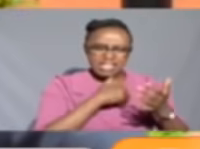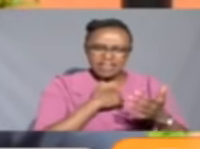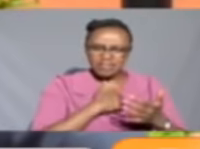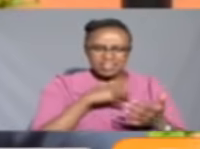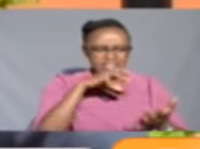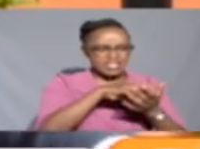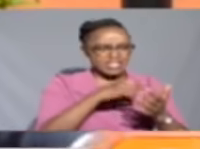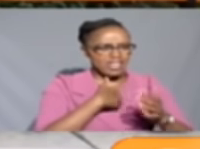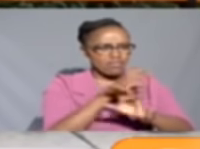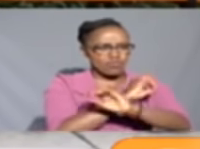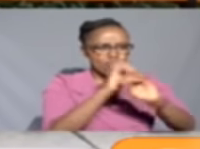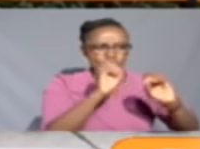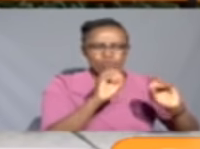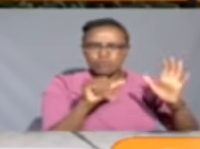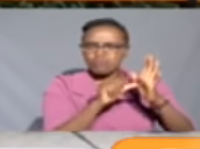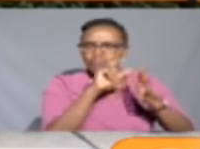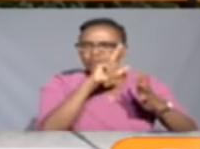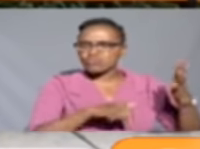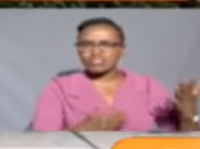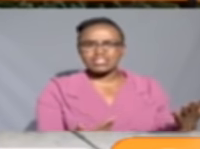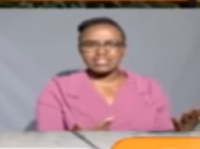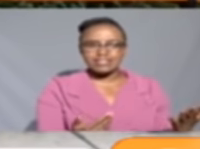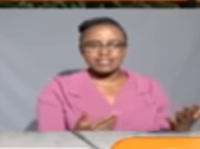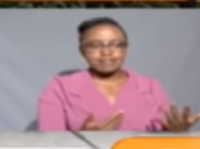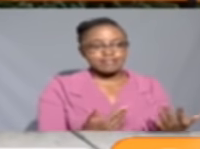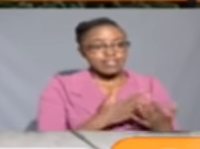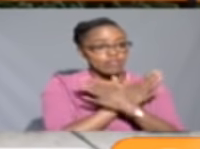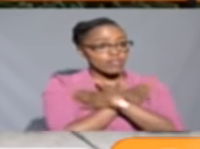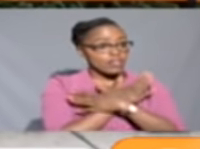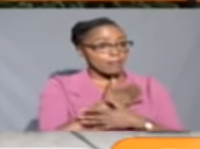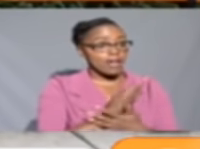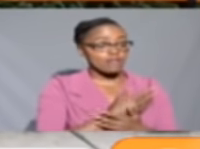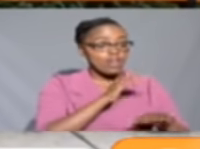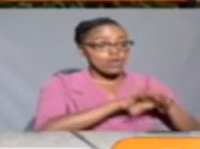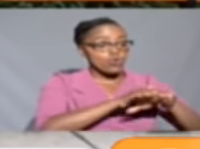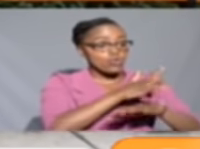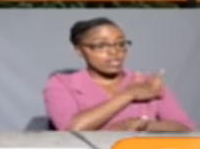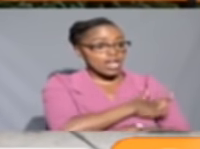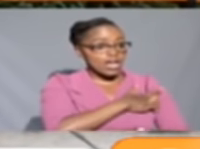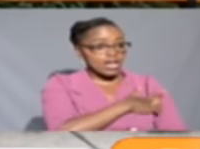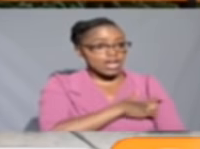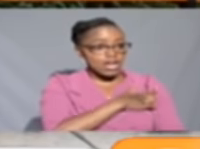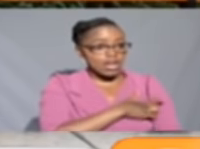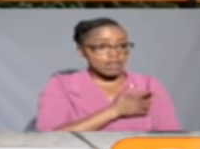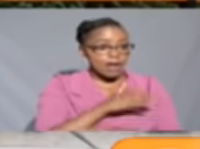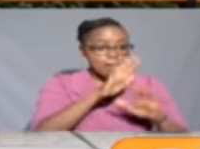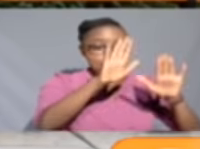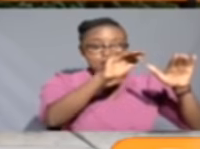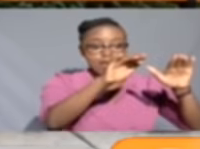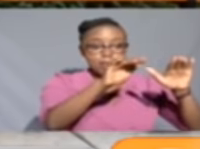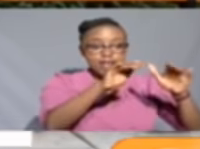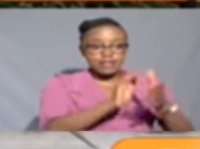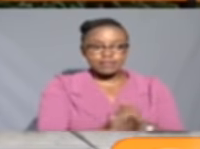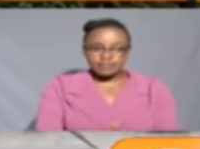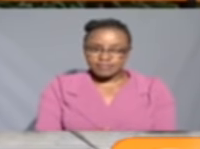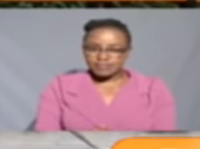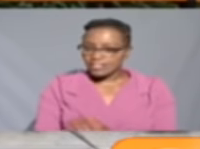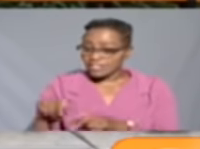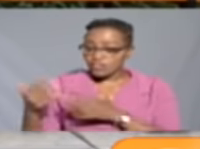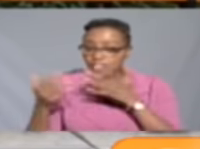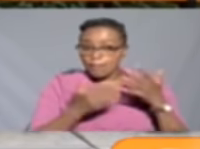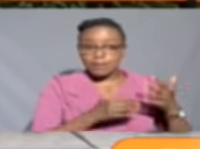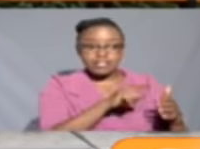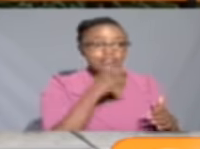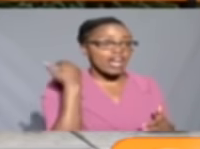case here. What is it? My friend, good luck. Bye-bye. Yeah, the ones who brought you here are